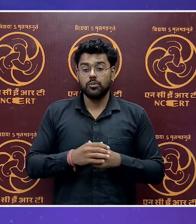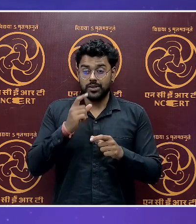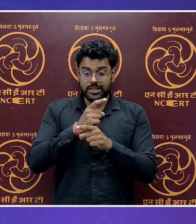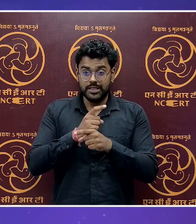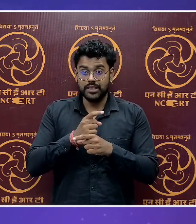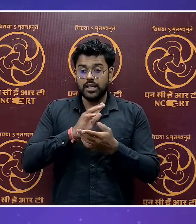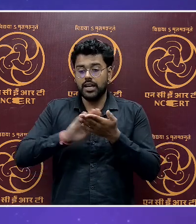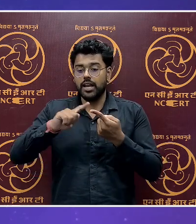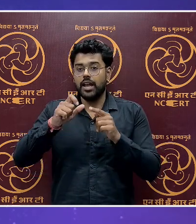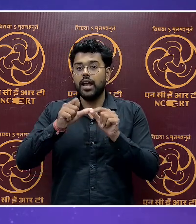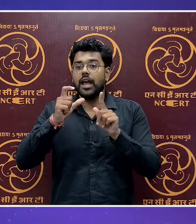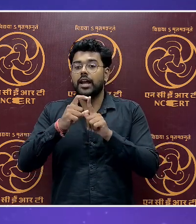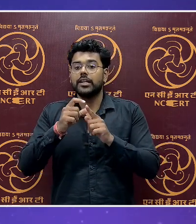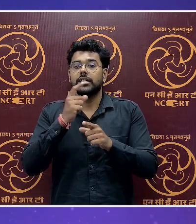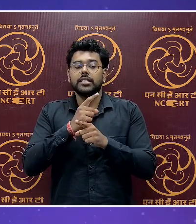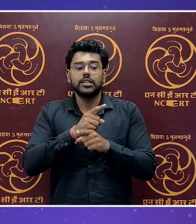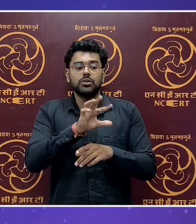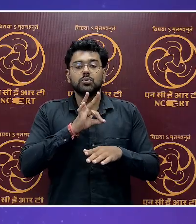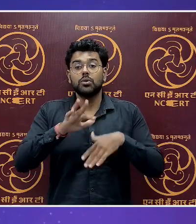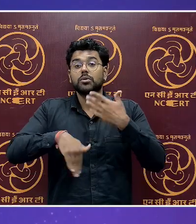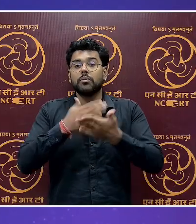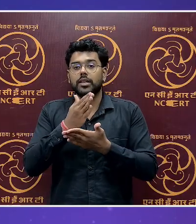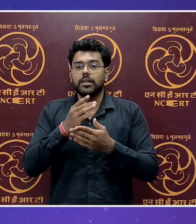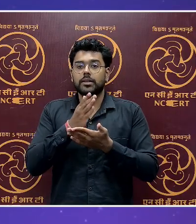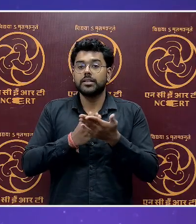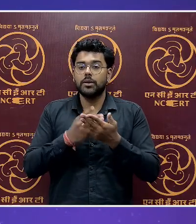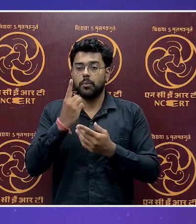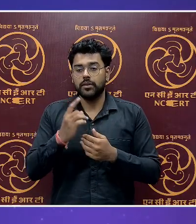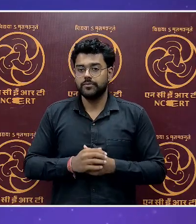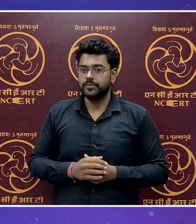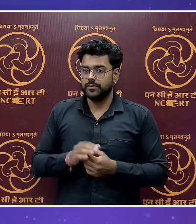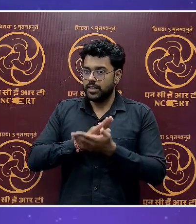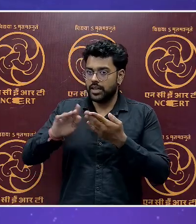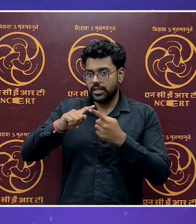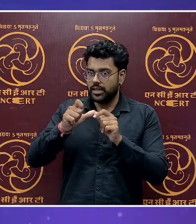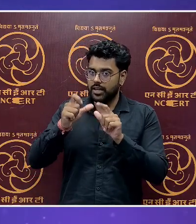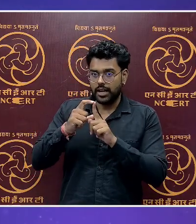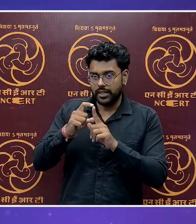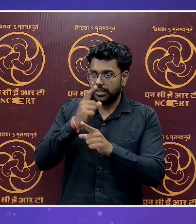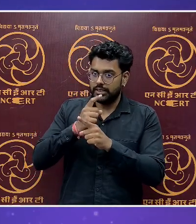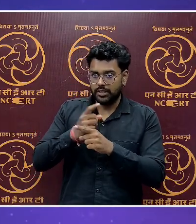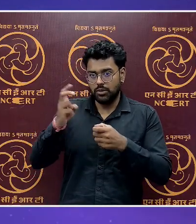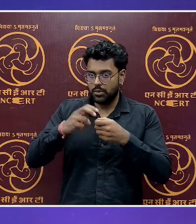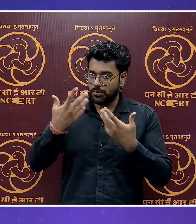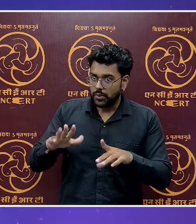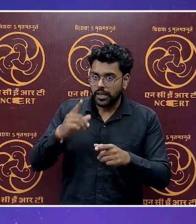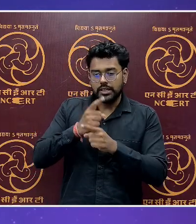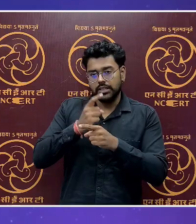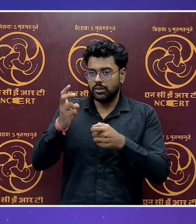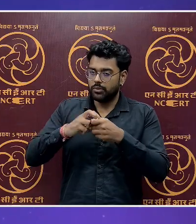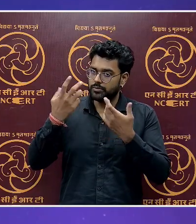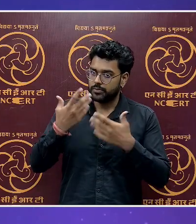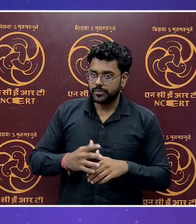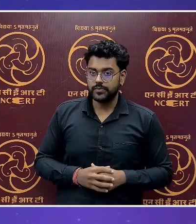Right. and how teacher can do the screening part 1. So we have done the headmaster login, we have done the teacher Teacher login login, yes. completely. Thank These are the you. two